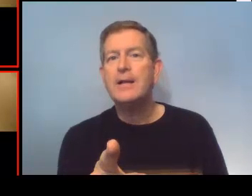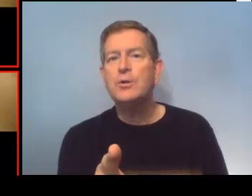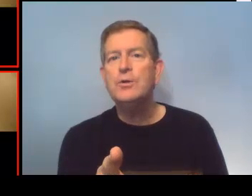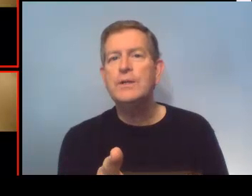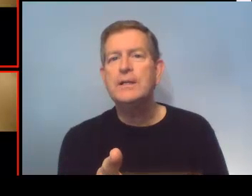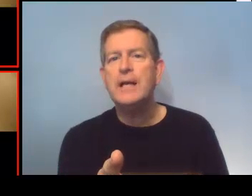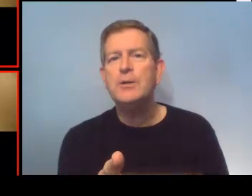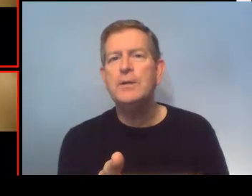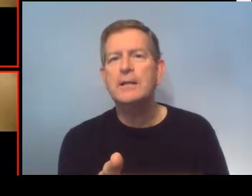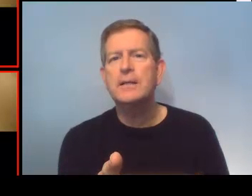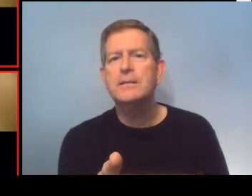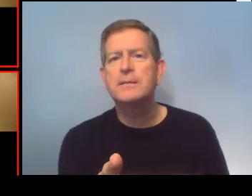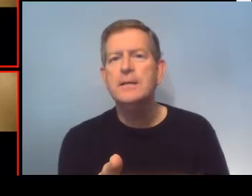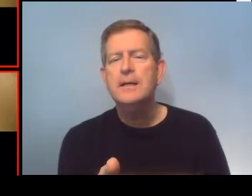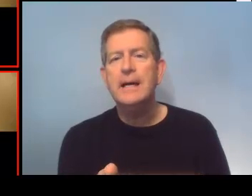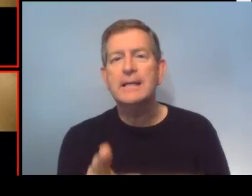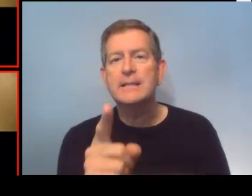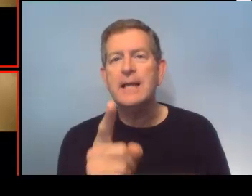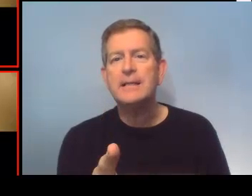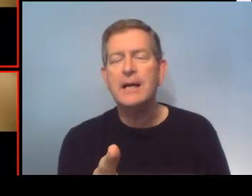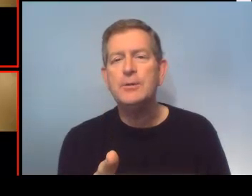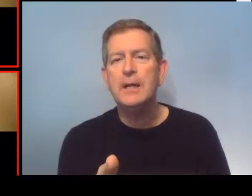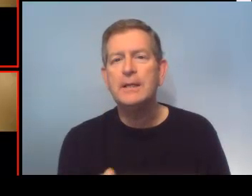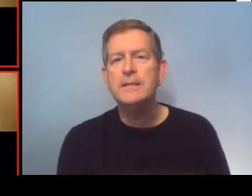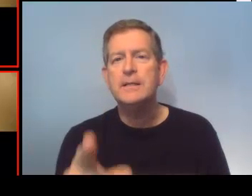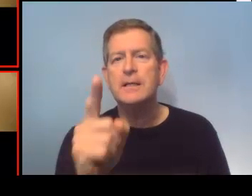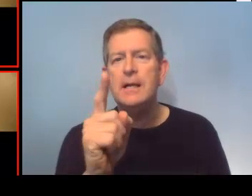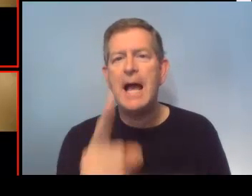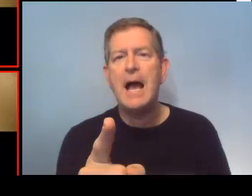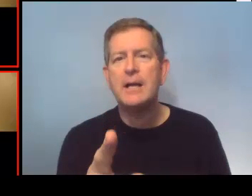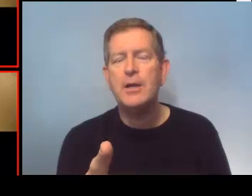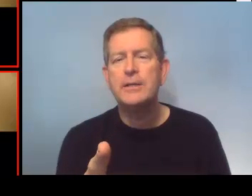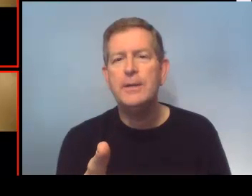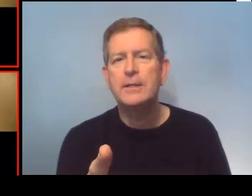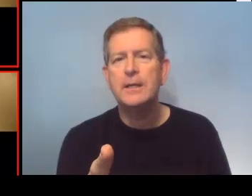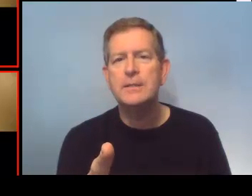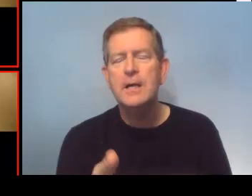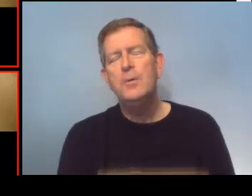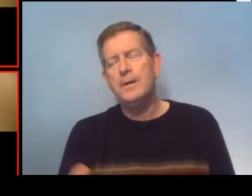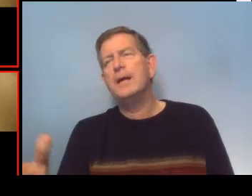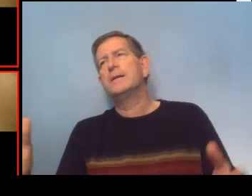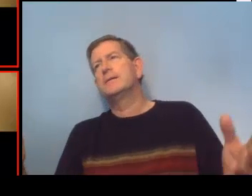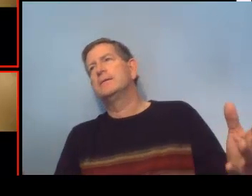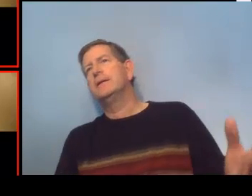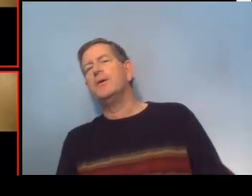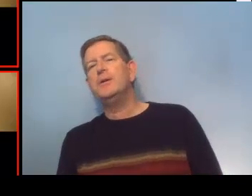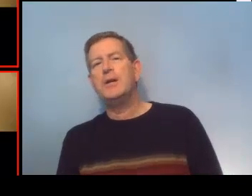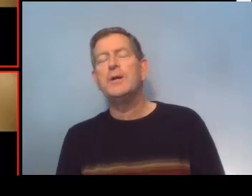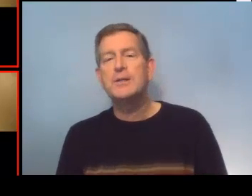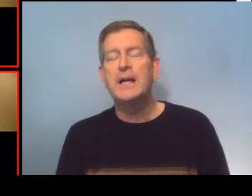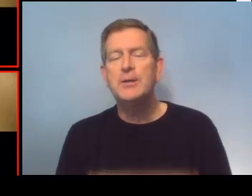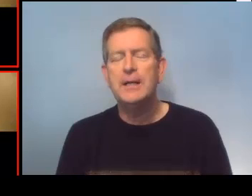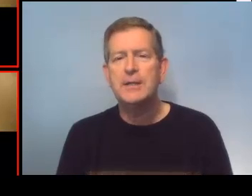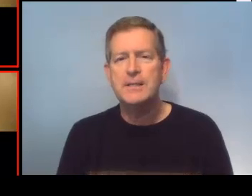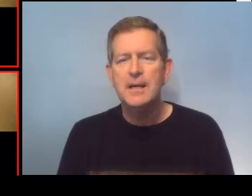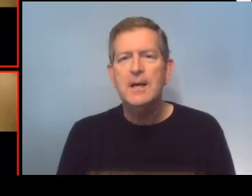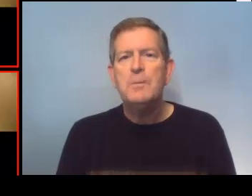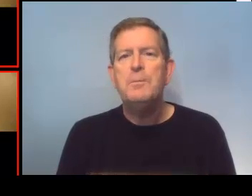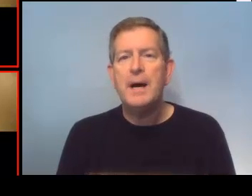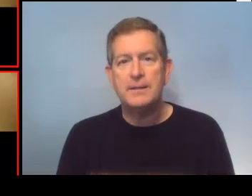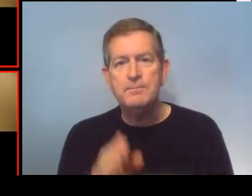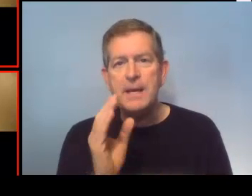Ha, got you. You said calculatrice. And it's not calculatrice, it's la calculatrice. Well, yes, calculator is